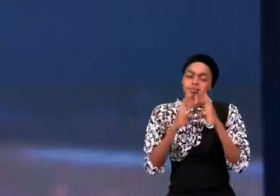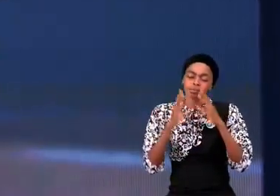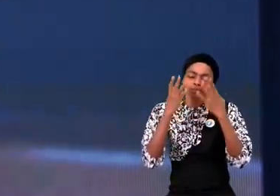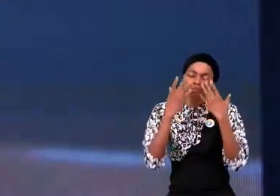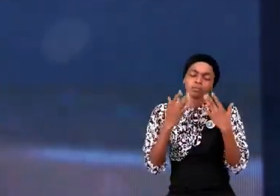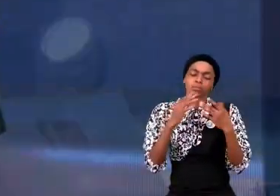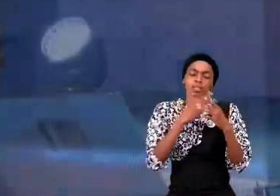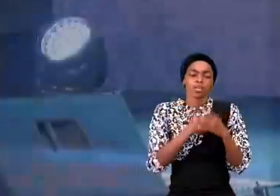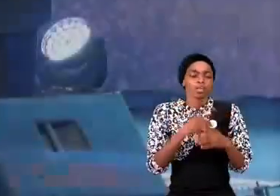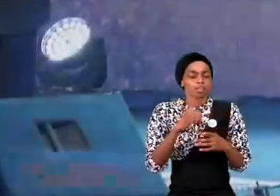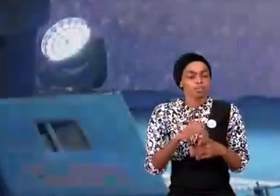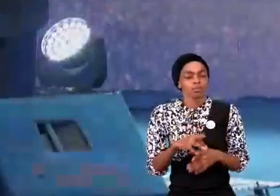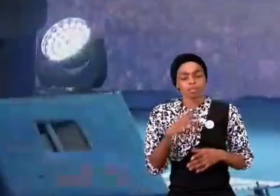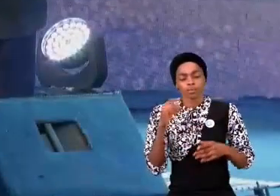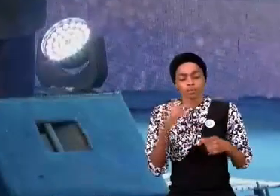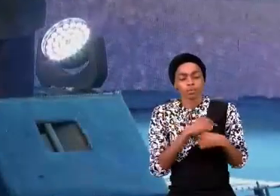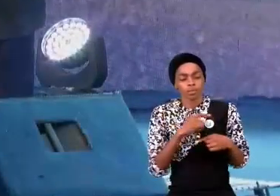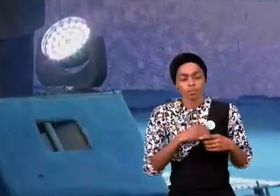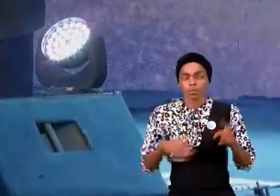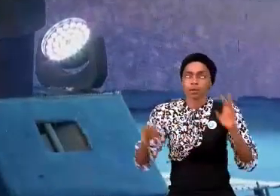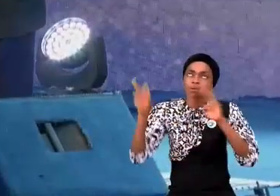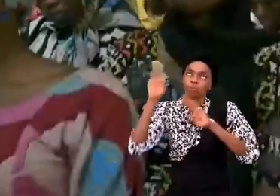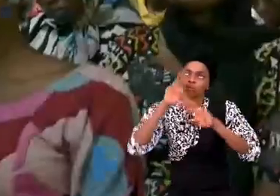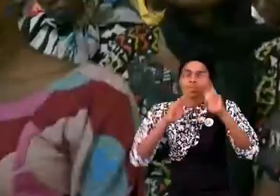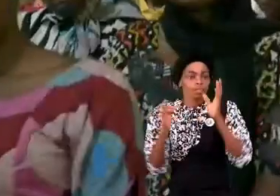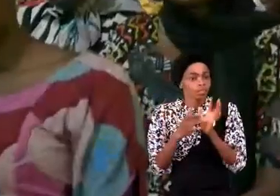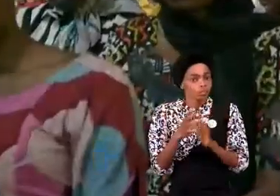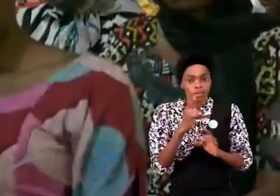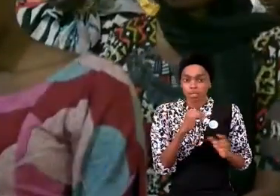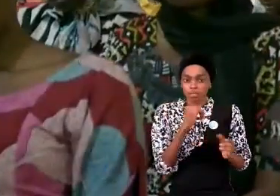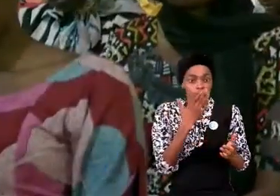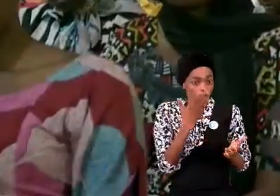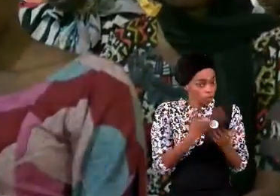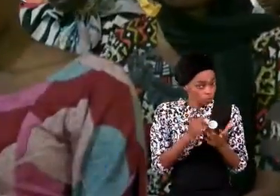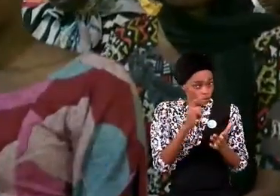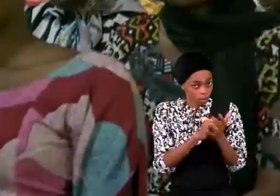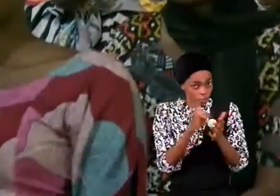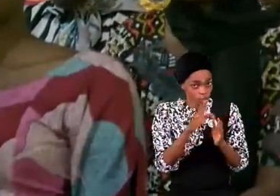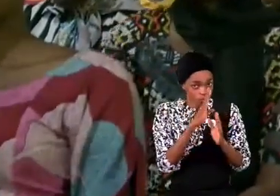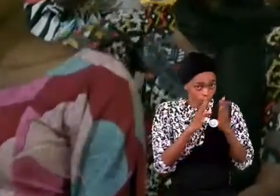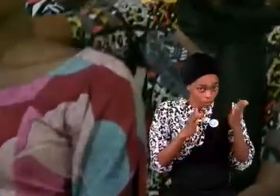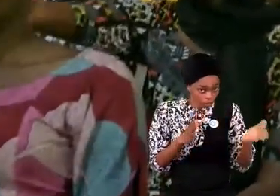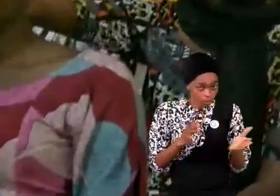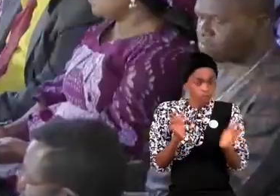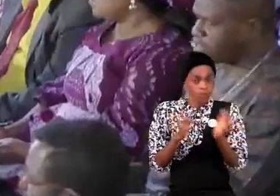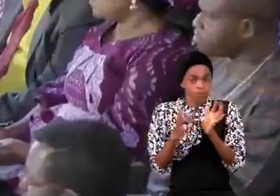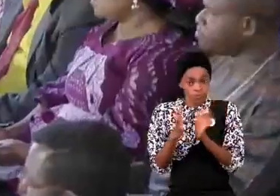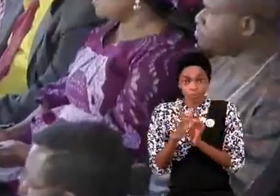there. Tonight, he'll pick you up. Amen. Tonight, he'll take you away from there.